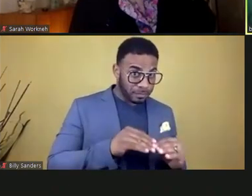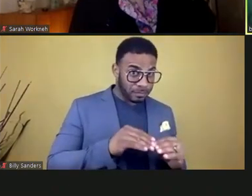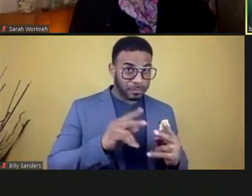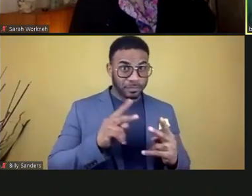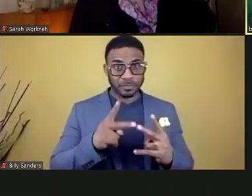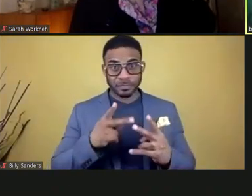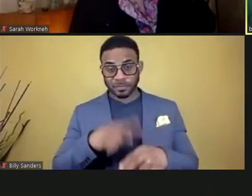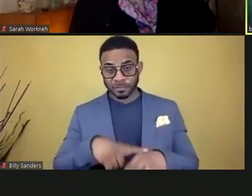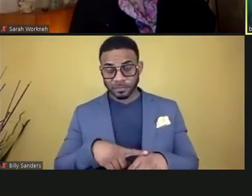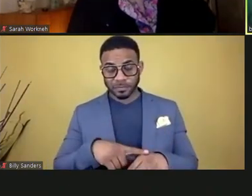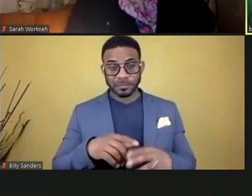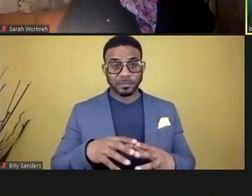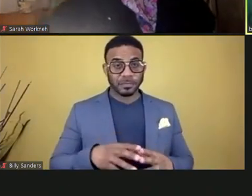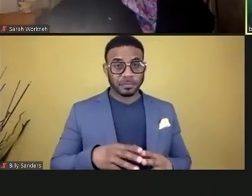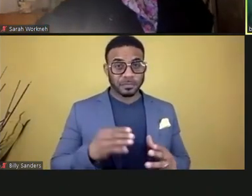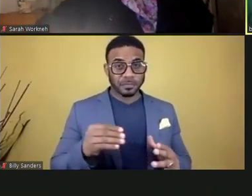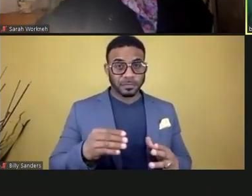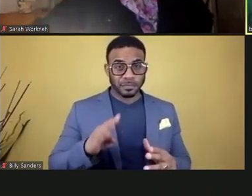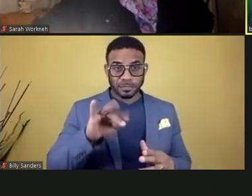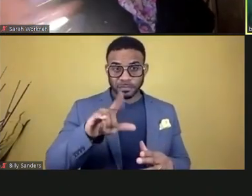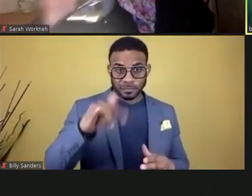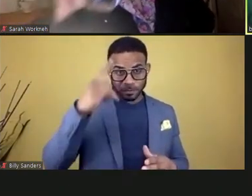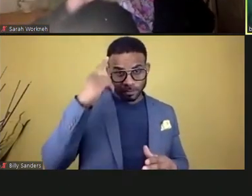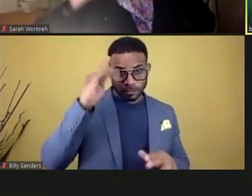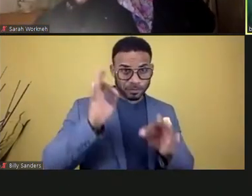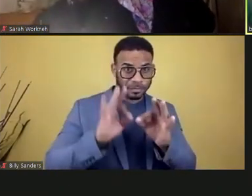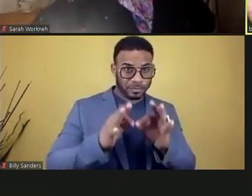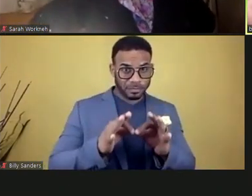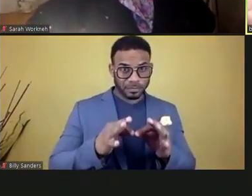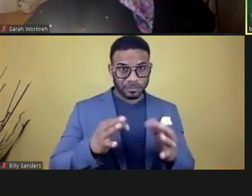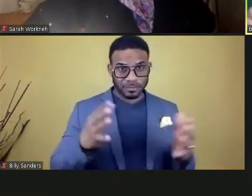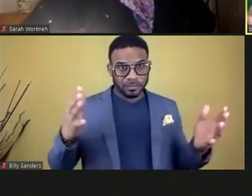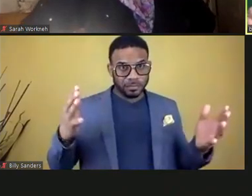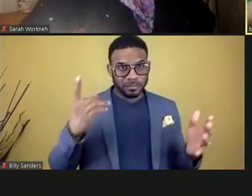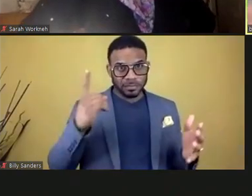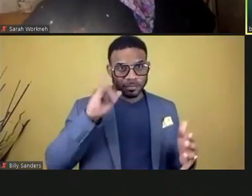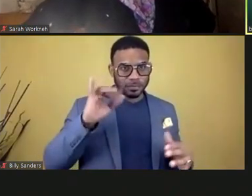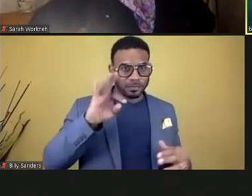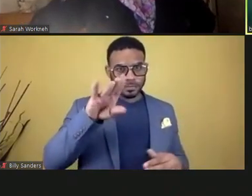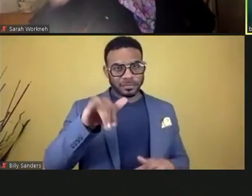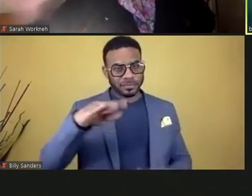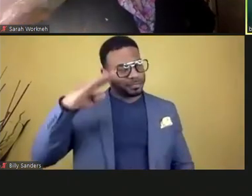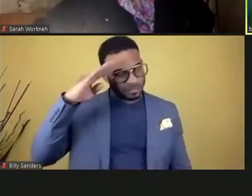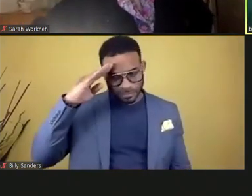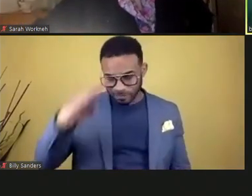time. And Billy, for one, looking fly,